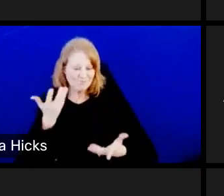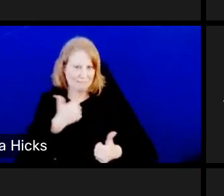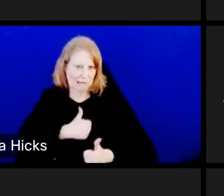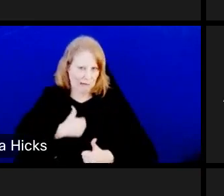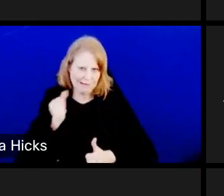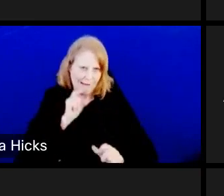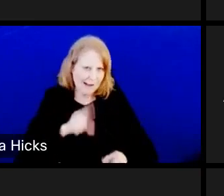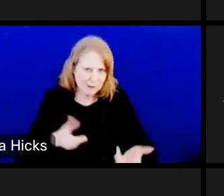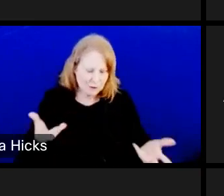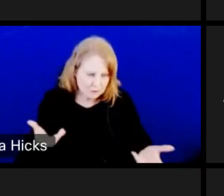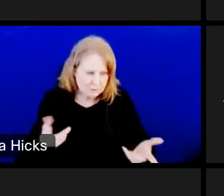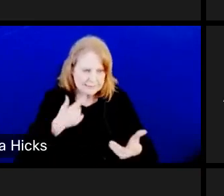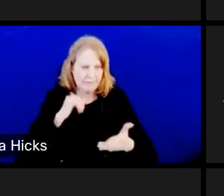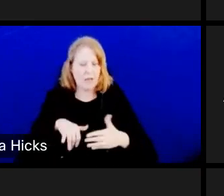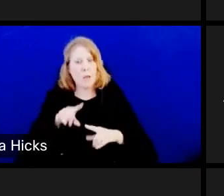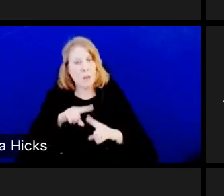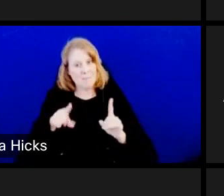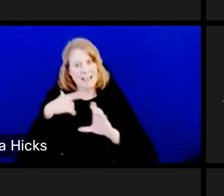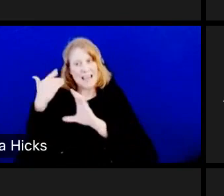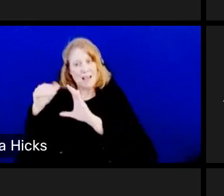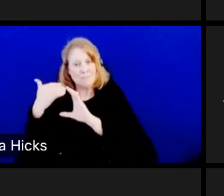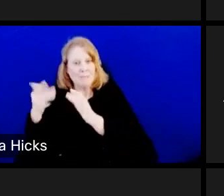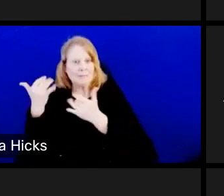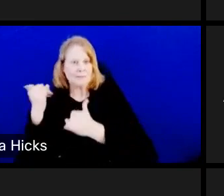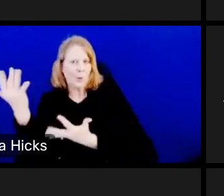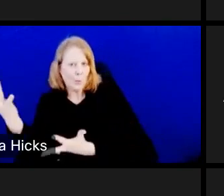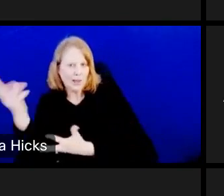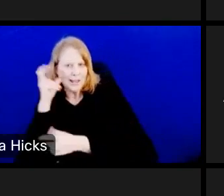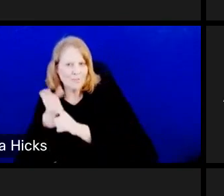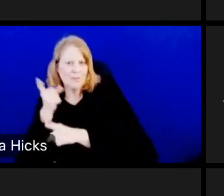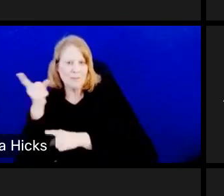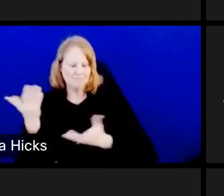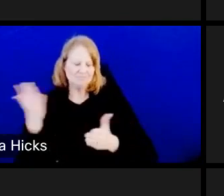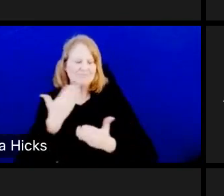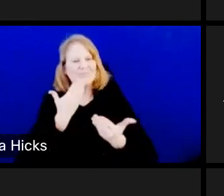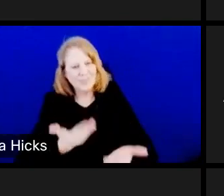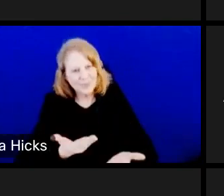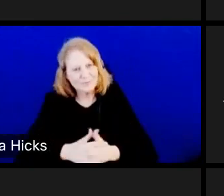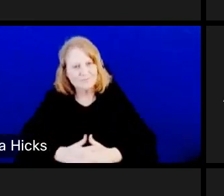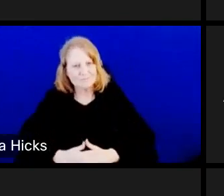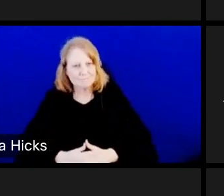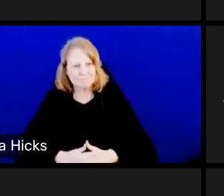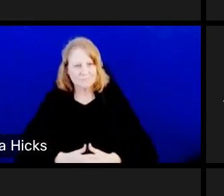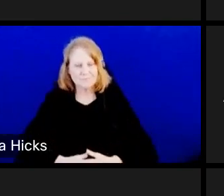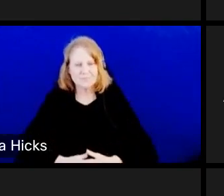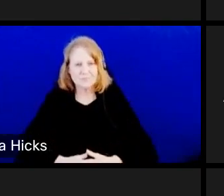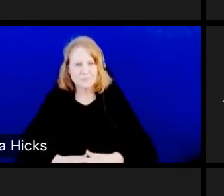I've also sent him emails. I'm still waiting for a response from him. Thank you.